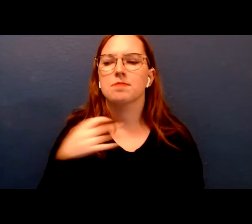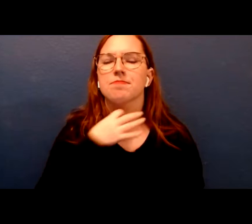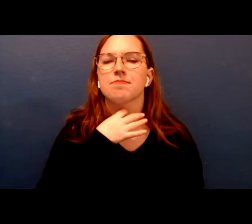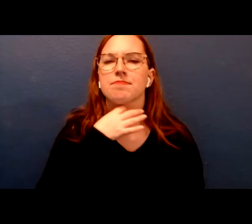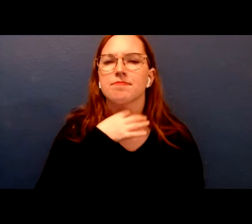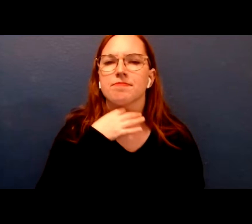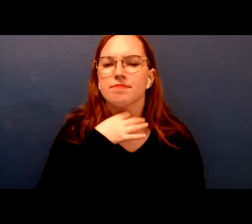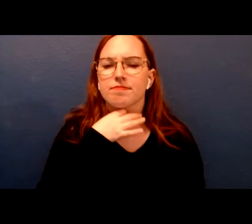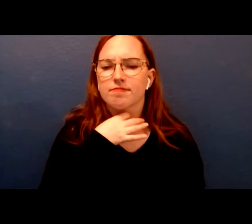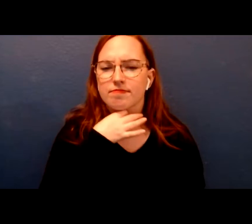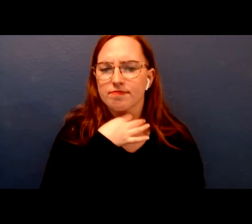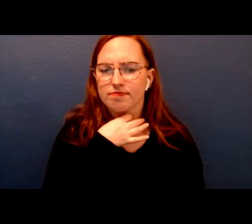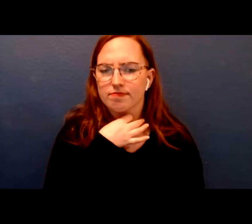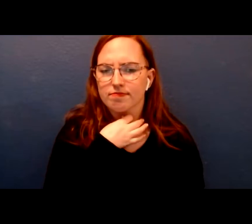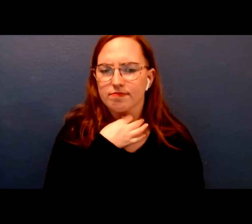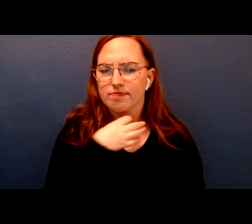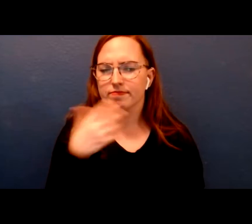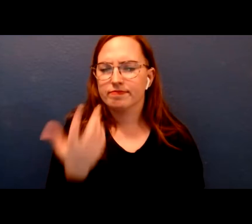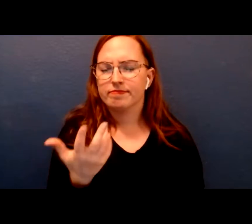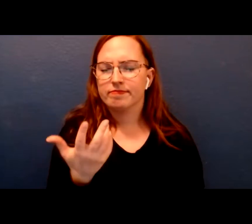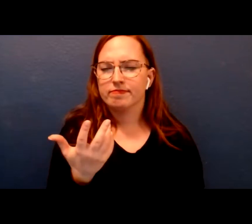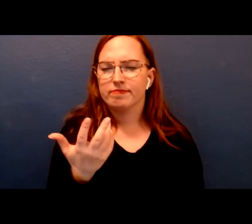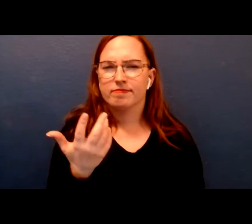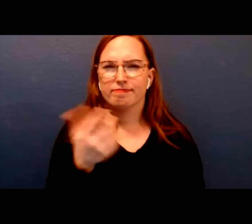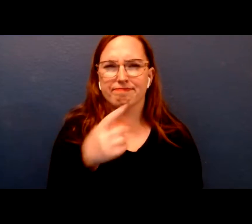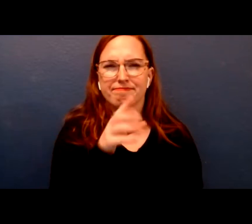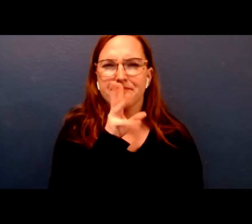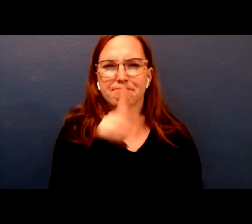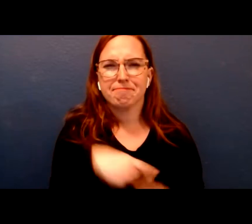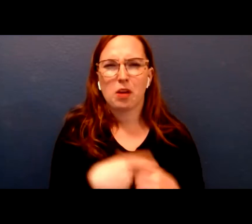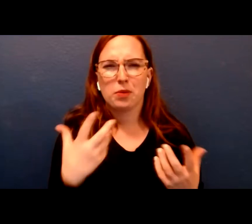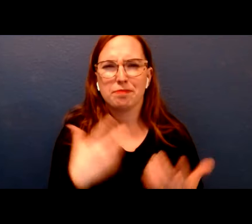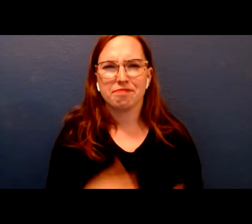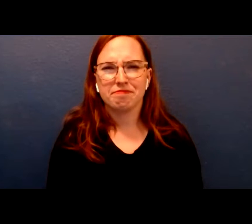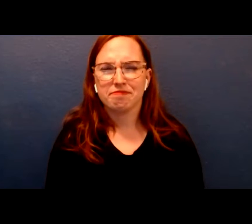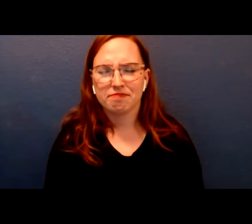what that is being referenced. Okay.